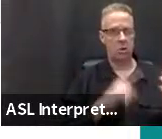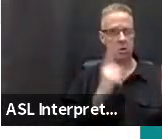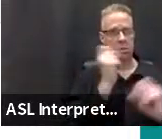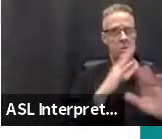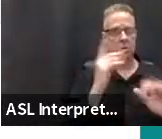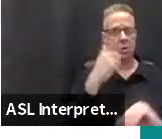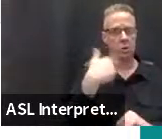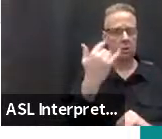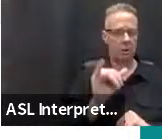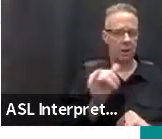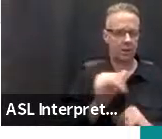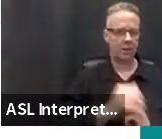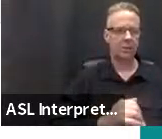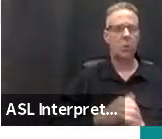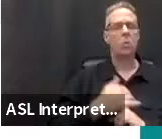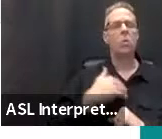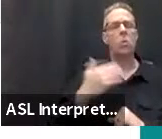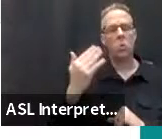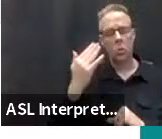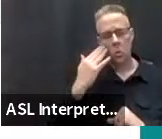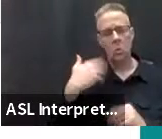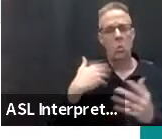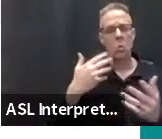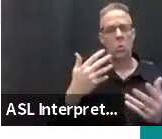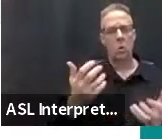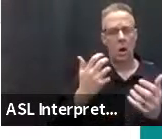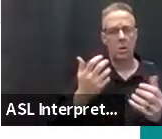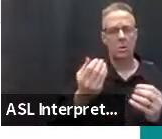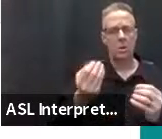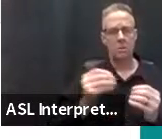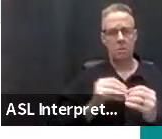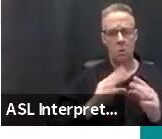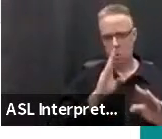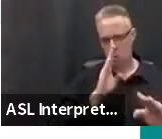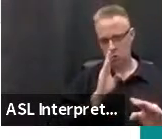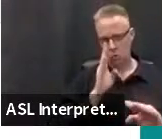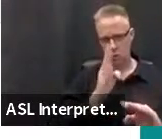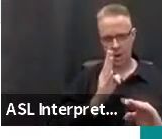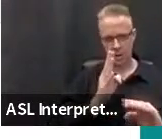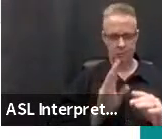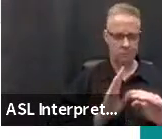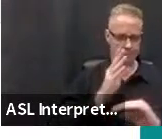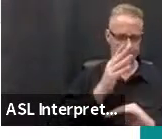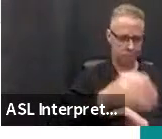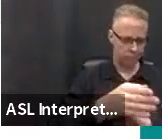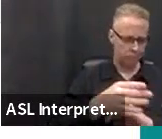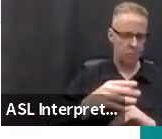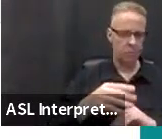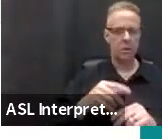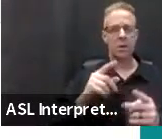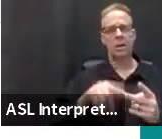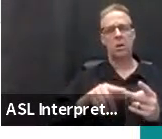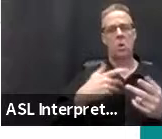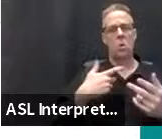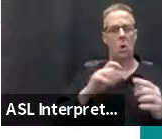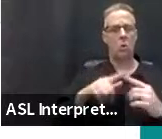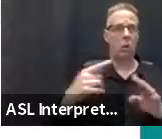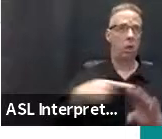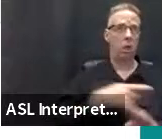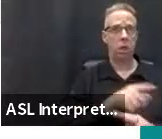We know that we want it to be as direct as possible. We know we want it to be as effortless as